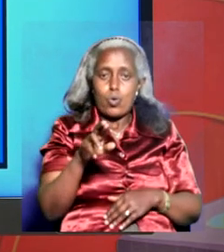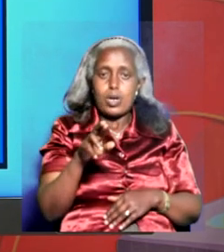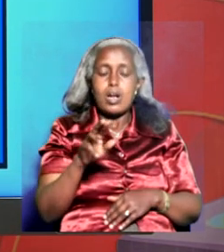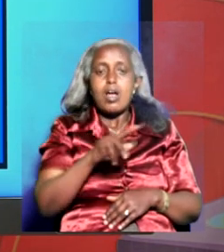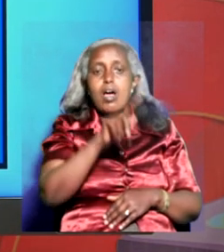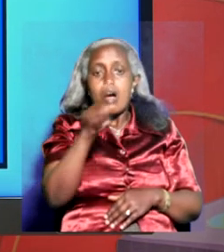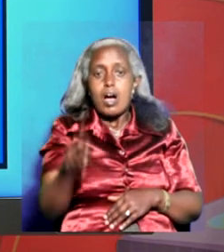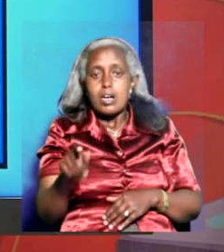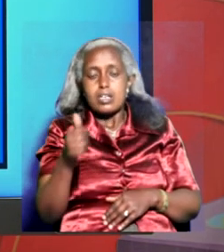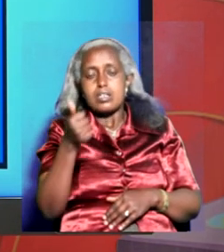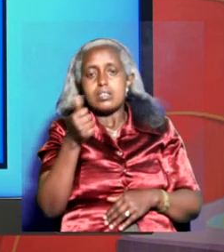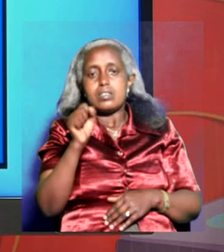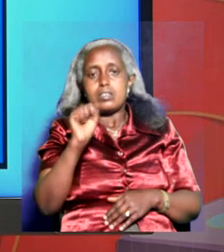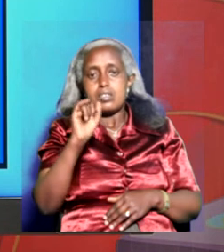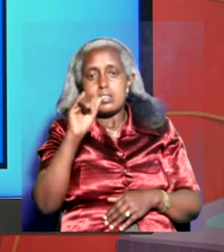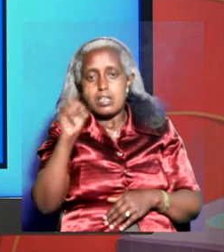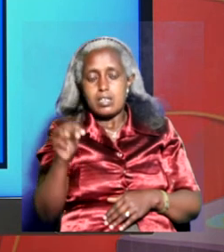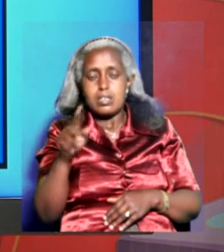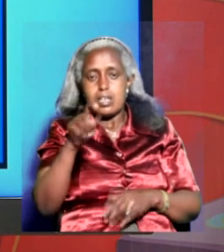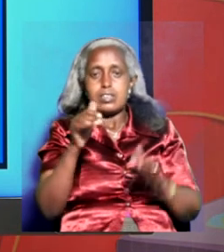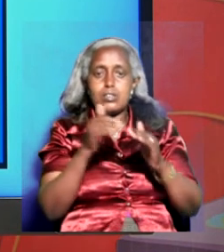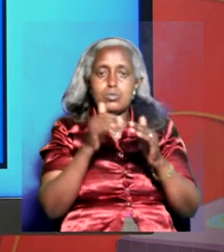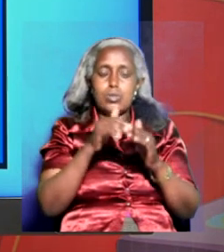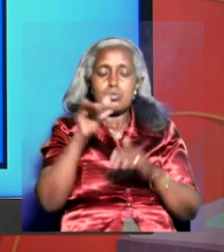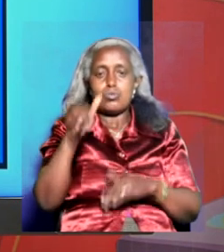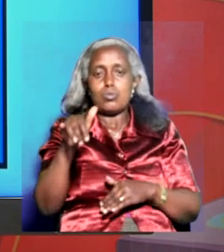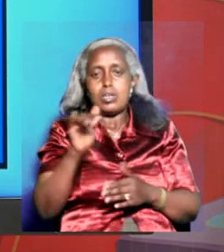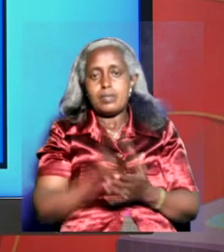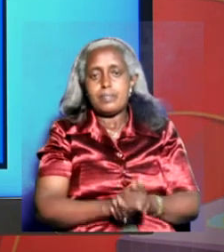arc sine of x equal to y.